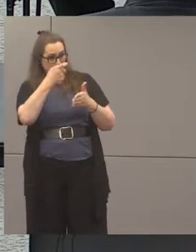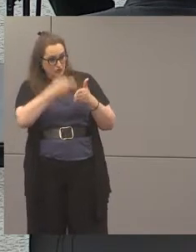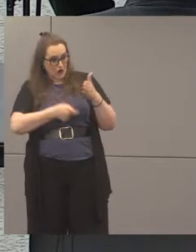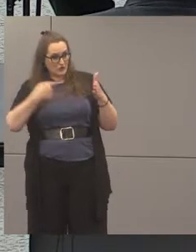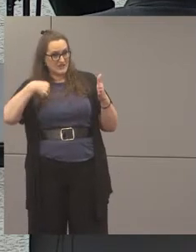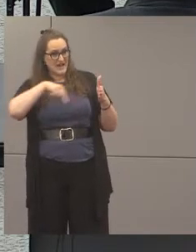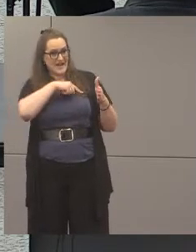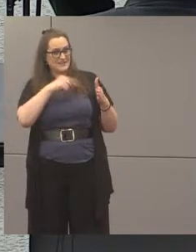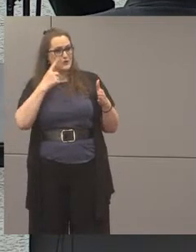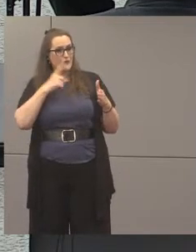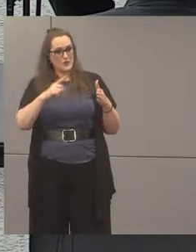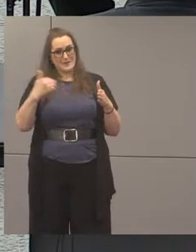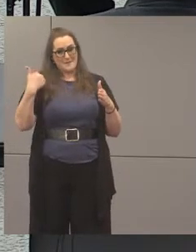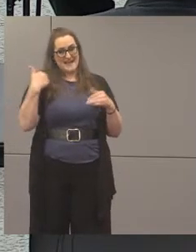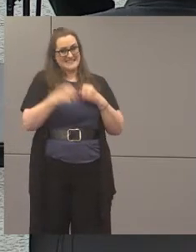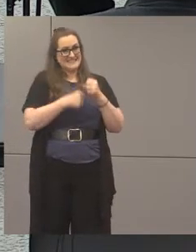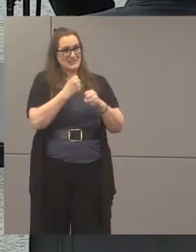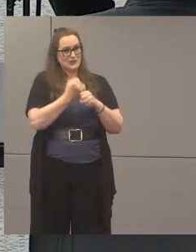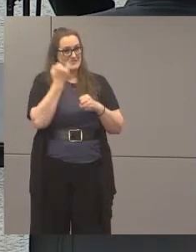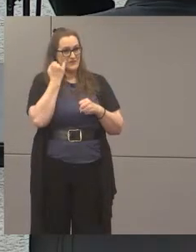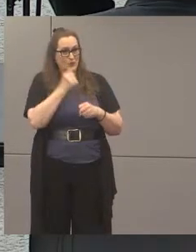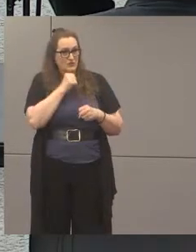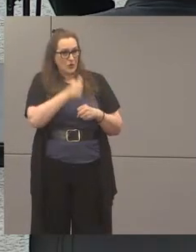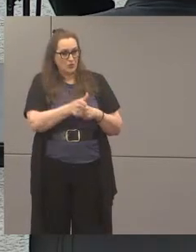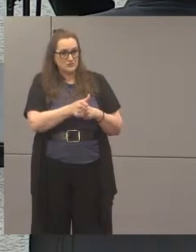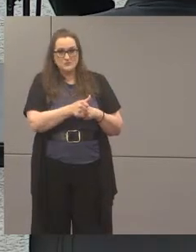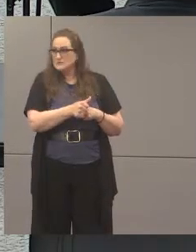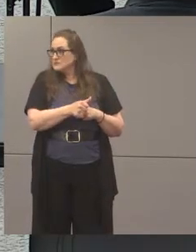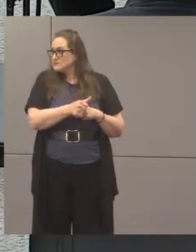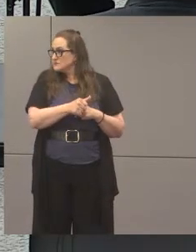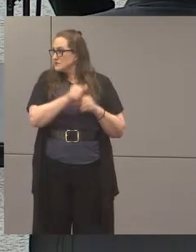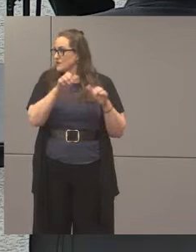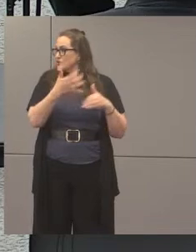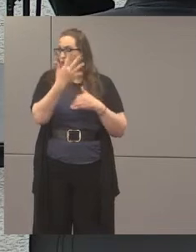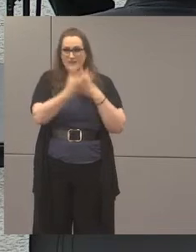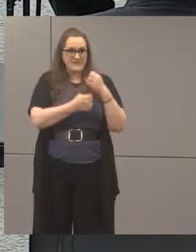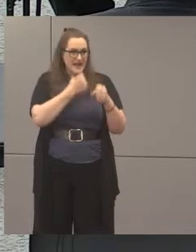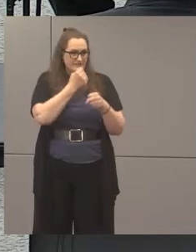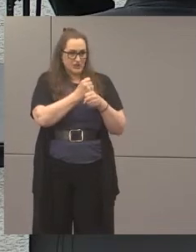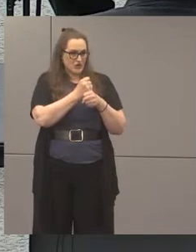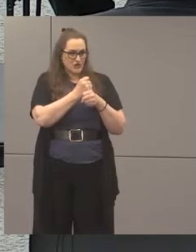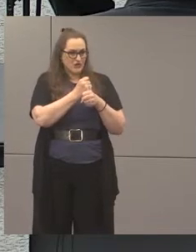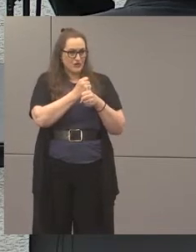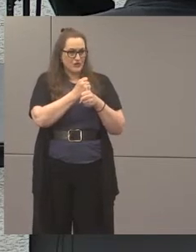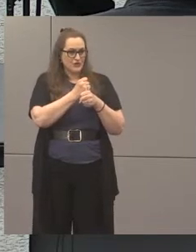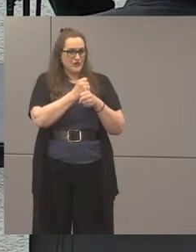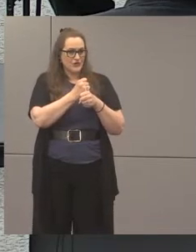us for the past years if we don't do a 5-year